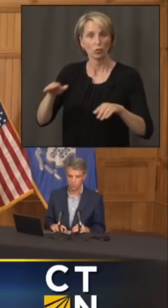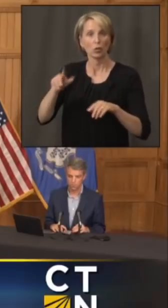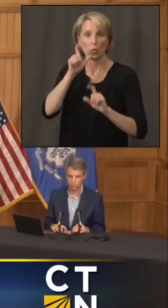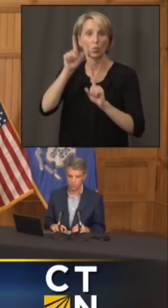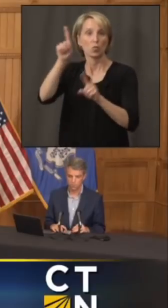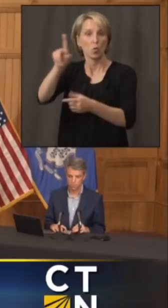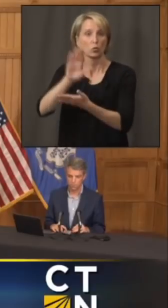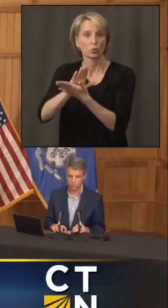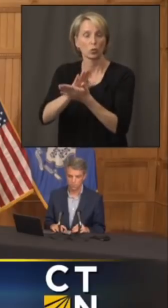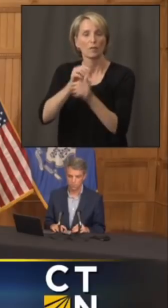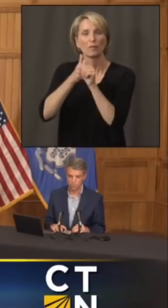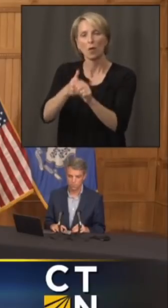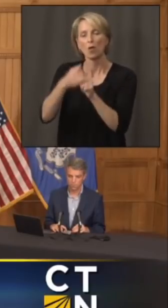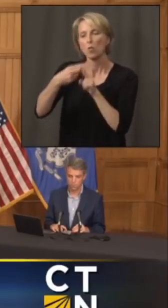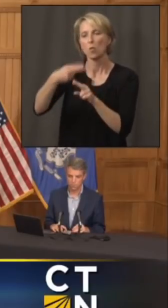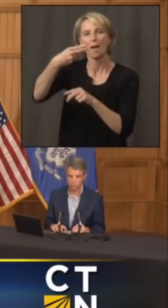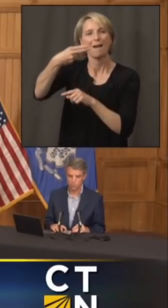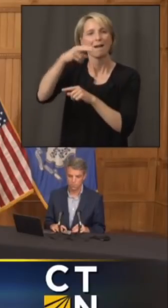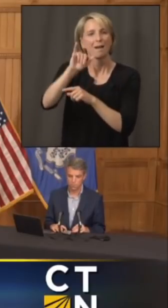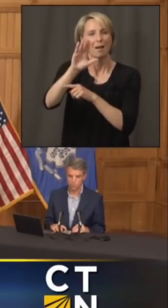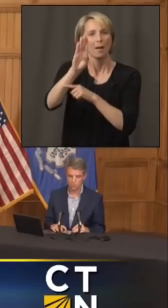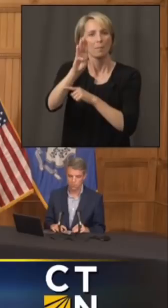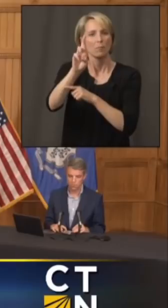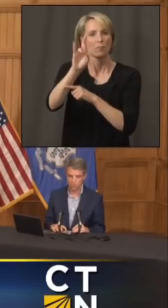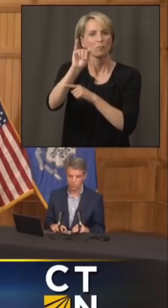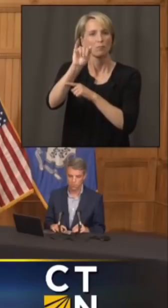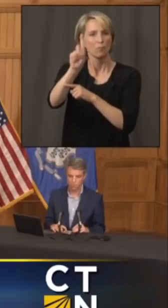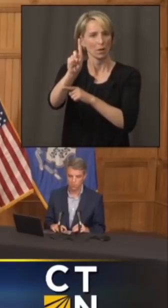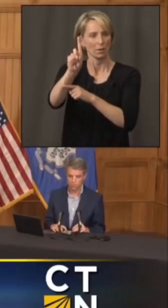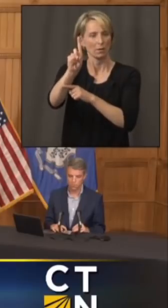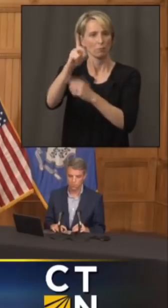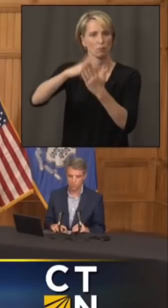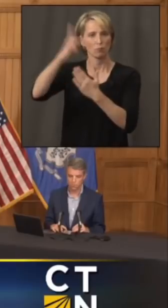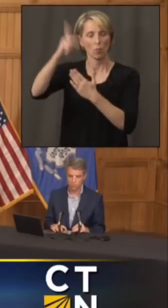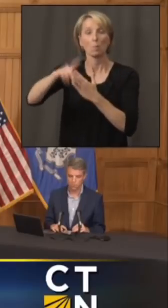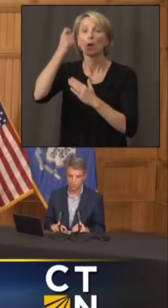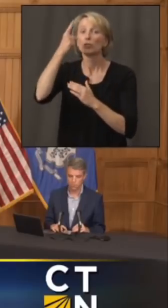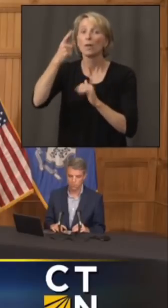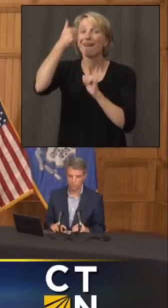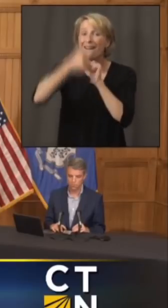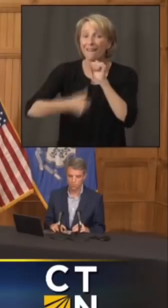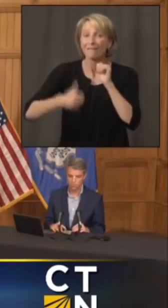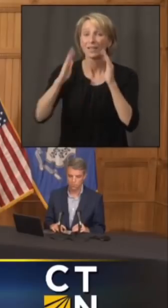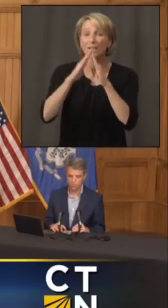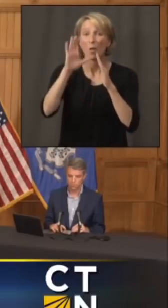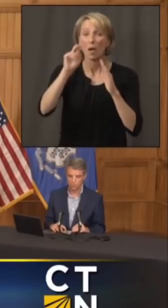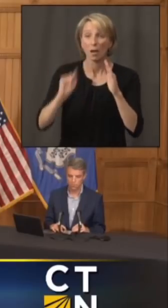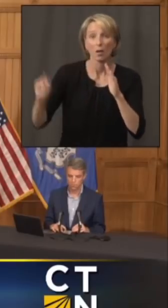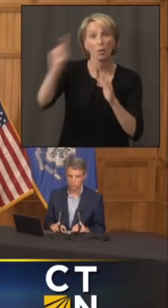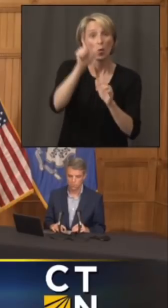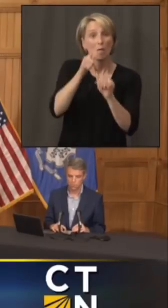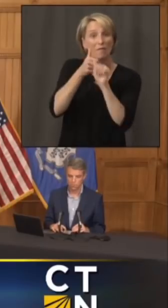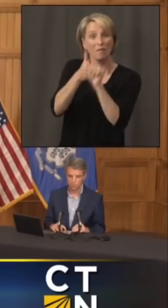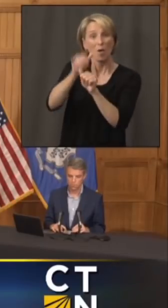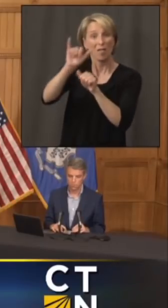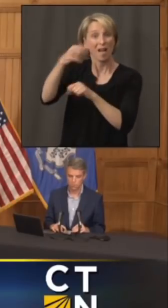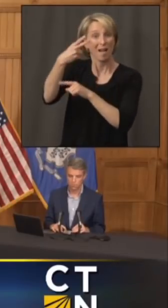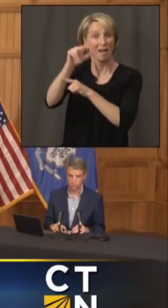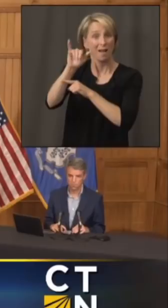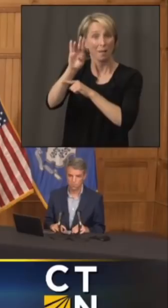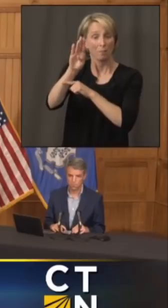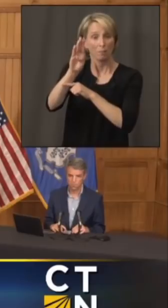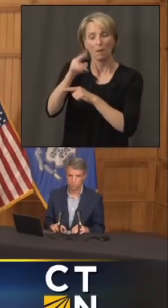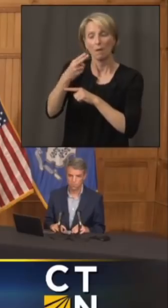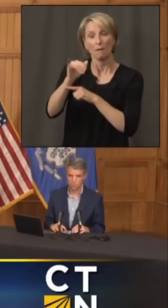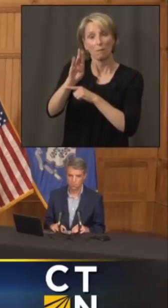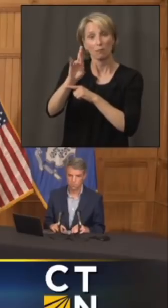hybrid model is different in every town in Connecticut for the most part. What you think about